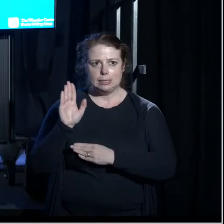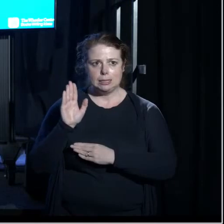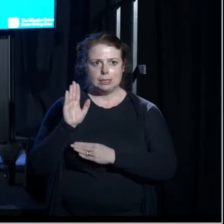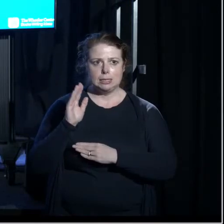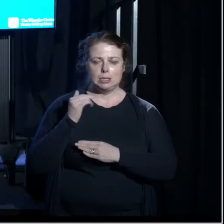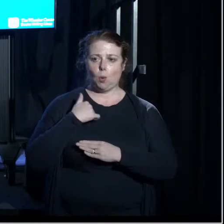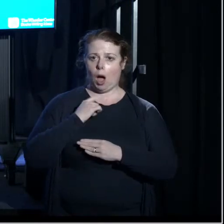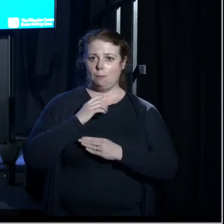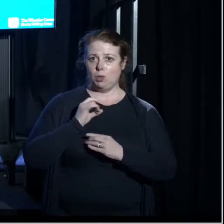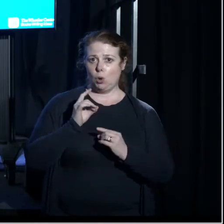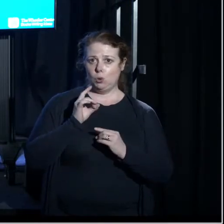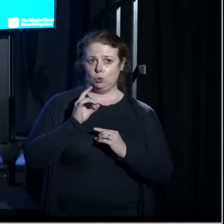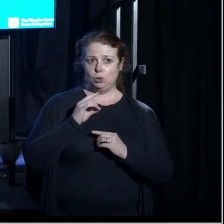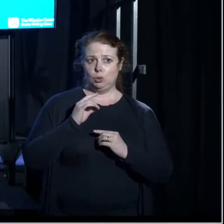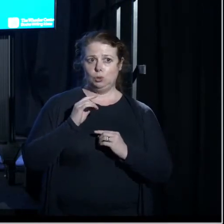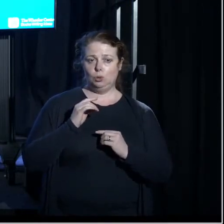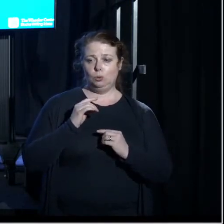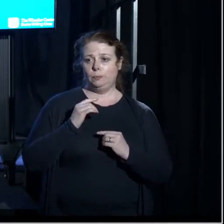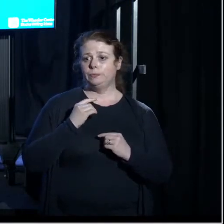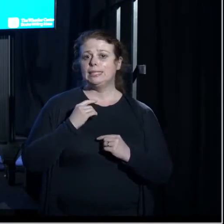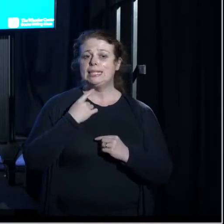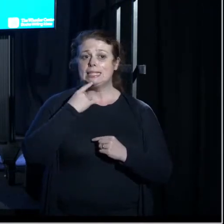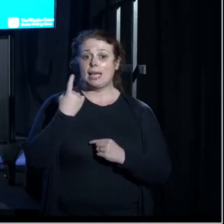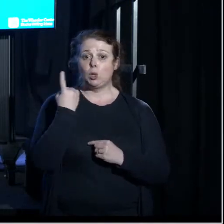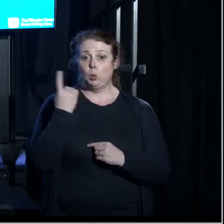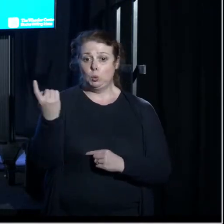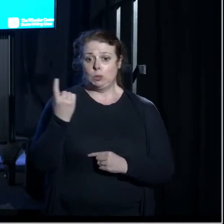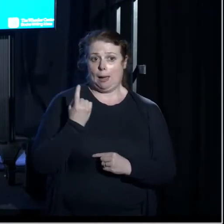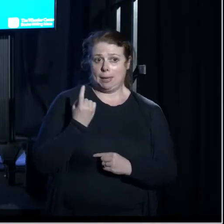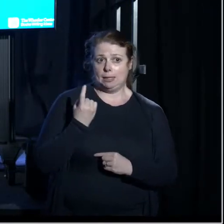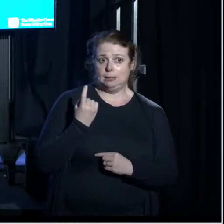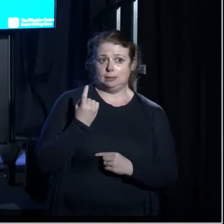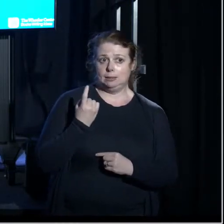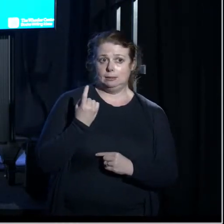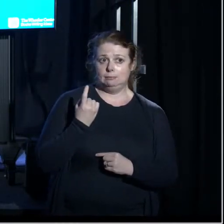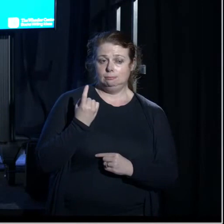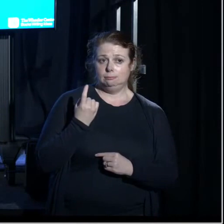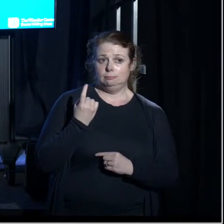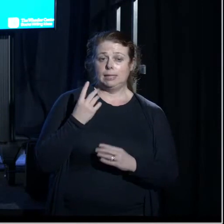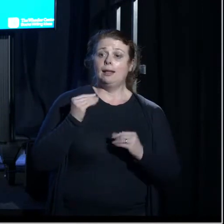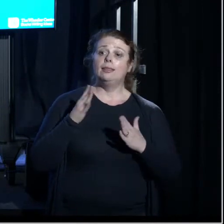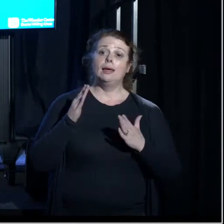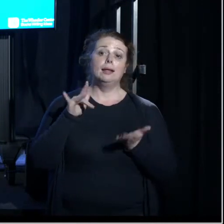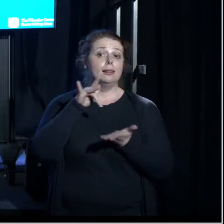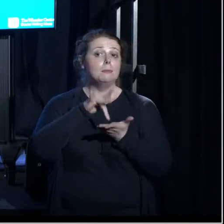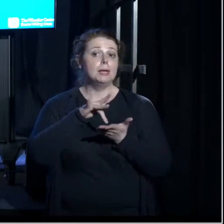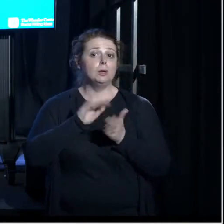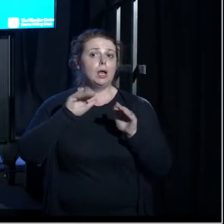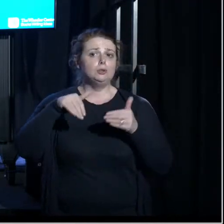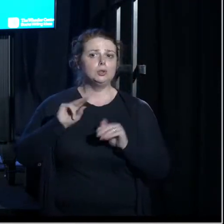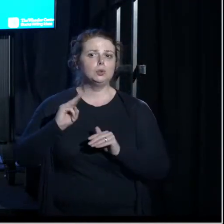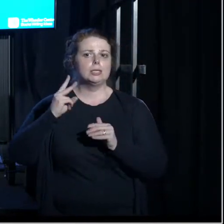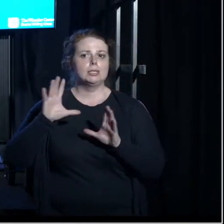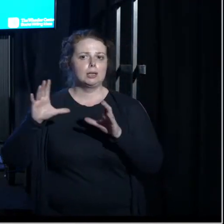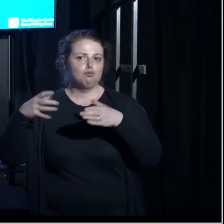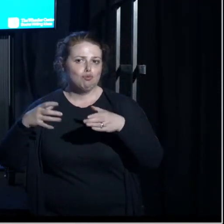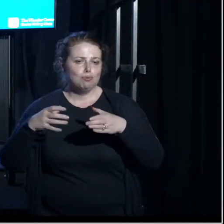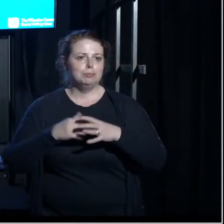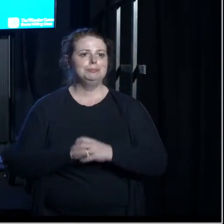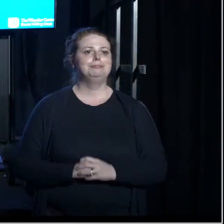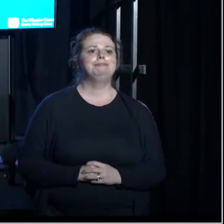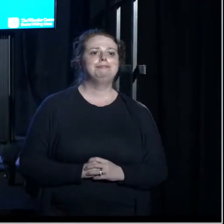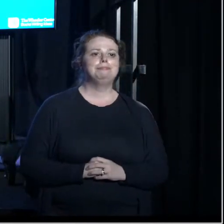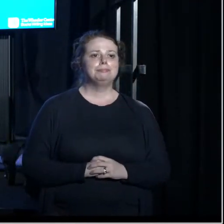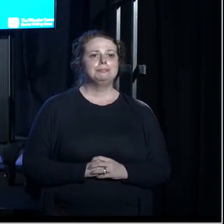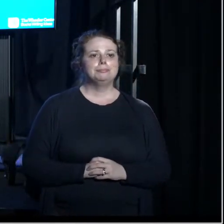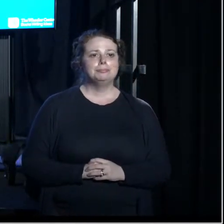front announce the first half of everyone that's coming up tonight, and then in the middle I'll introduce the next kind of batch of readers tonight as